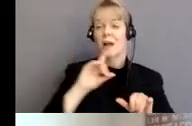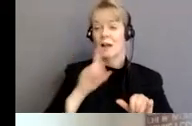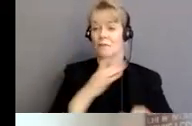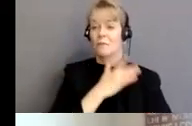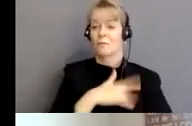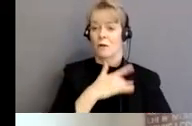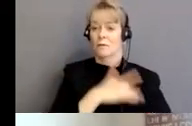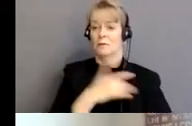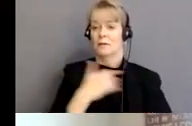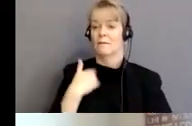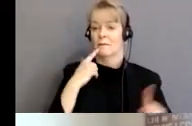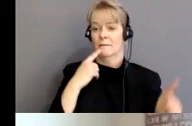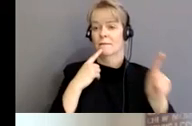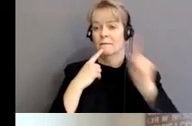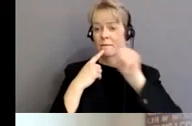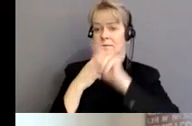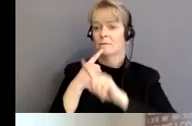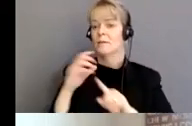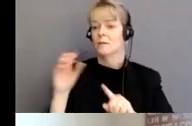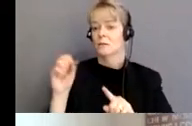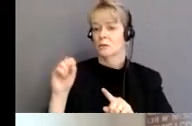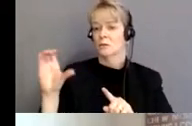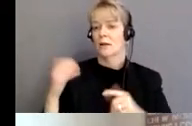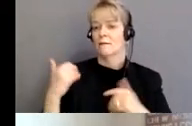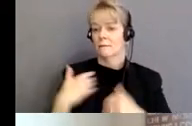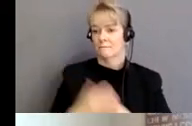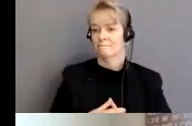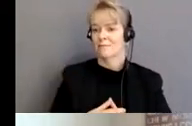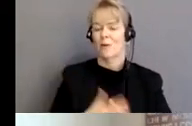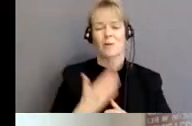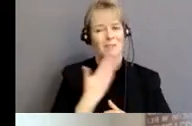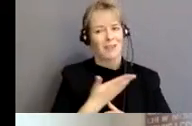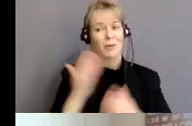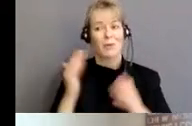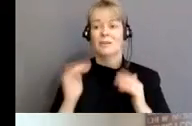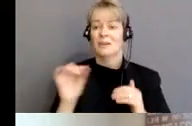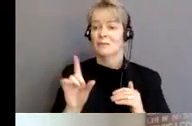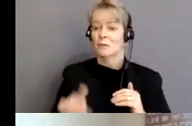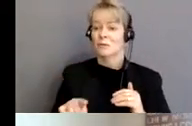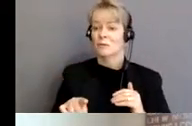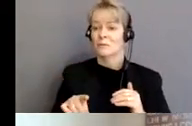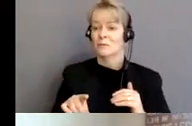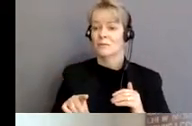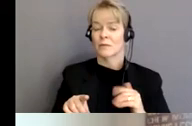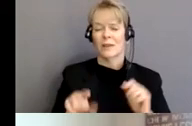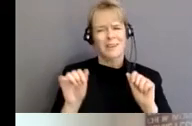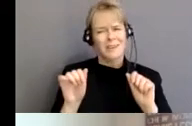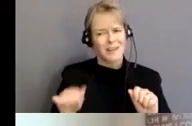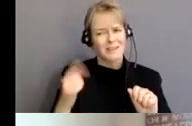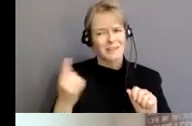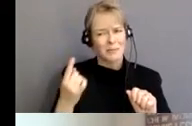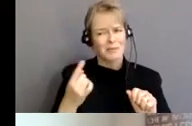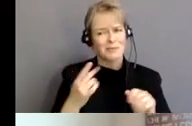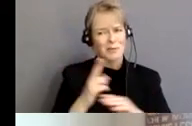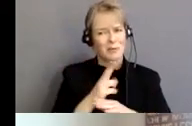there is a securities commission. Thank you, Mike. So next question is, can somebody use my phone